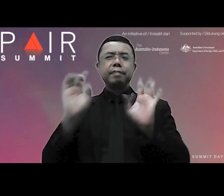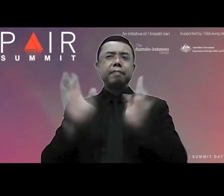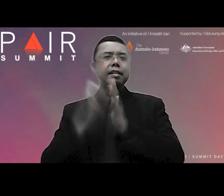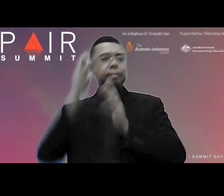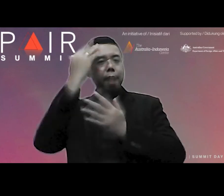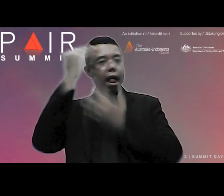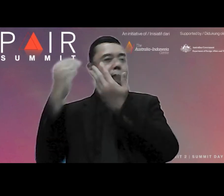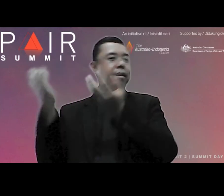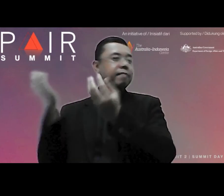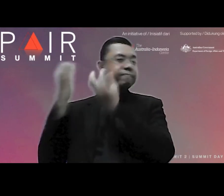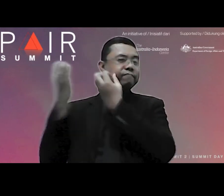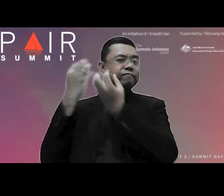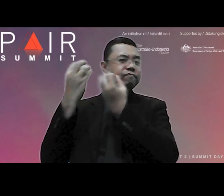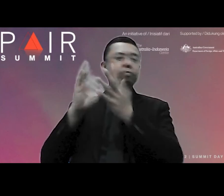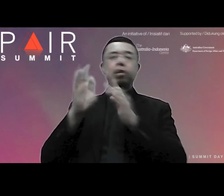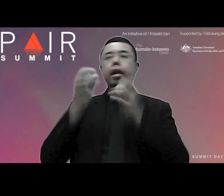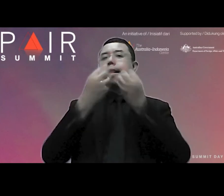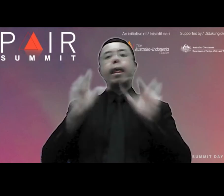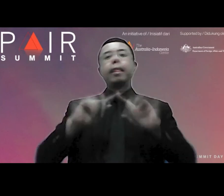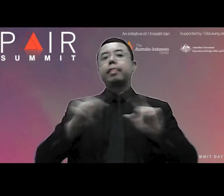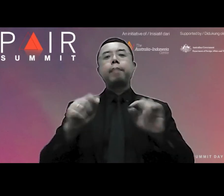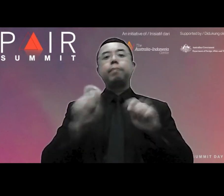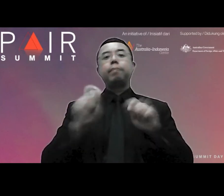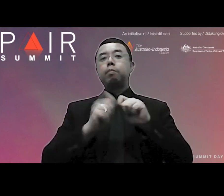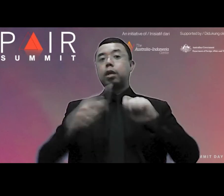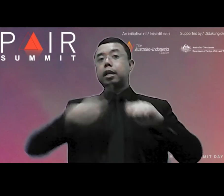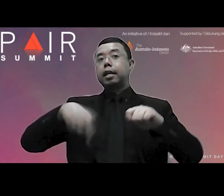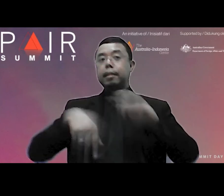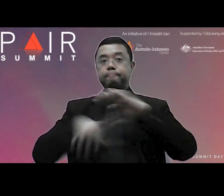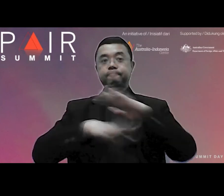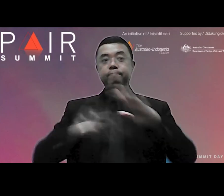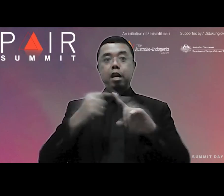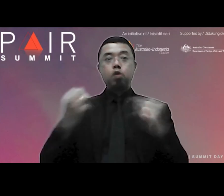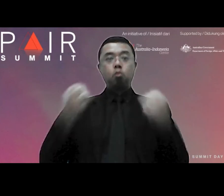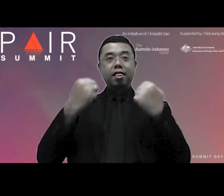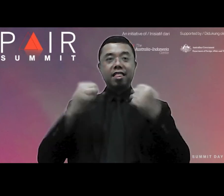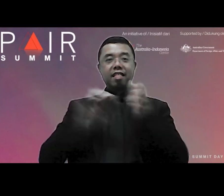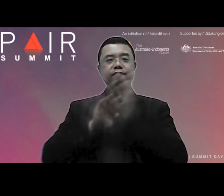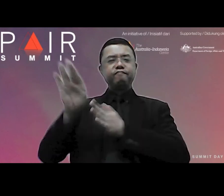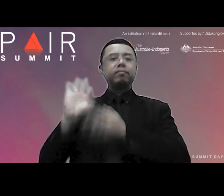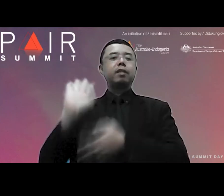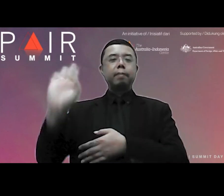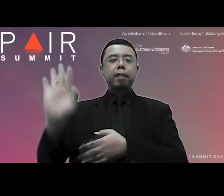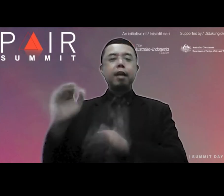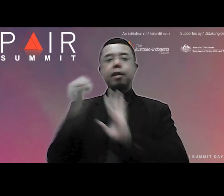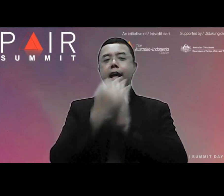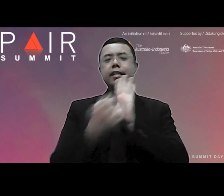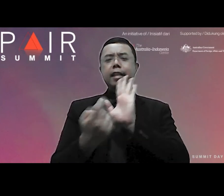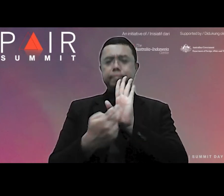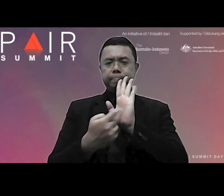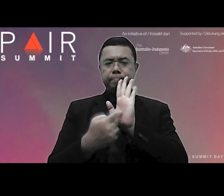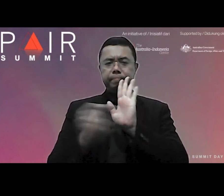will inform how we move forward. This event has been a real showcase of the